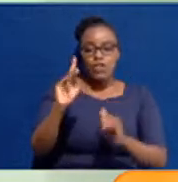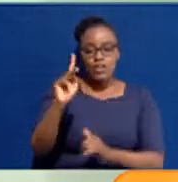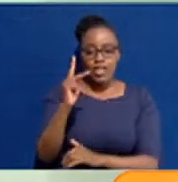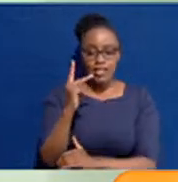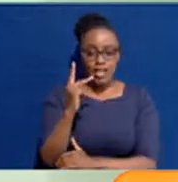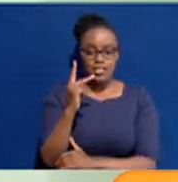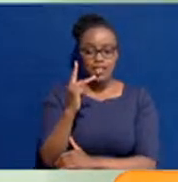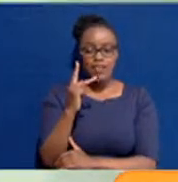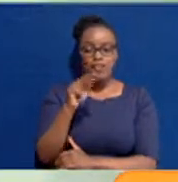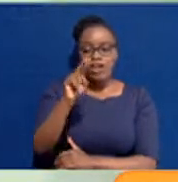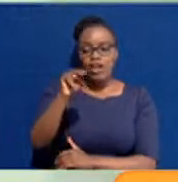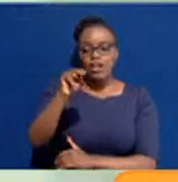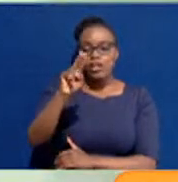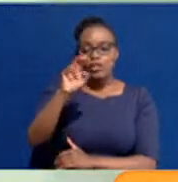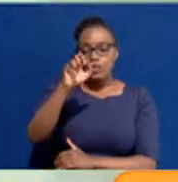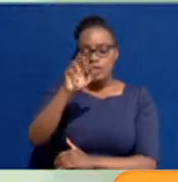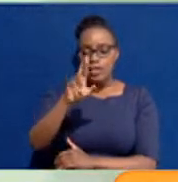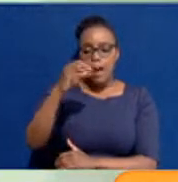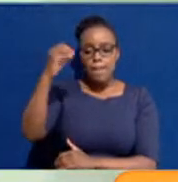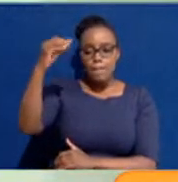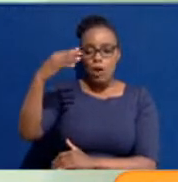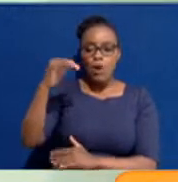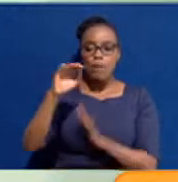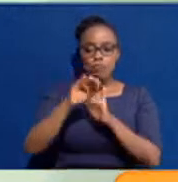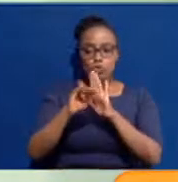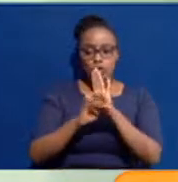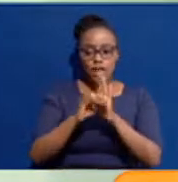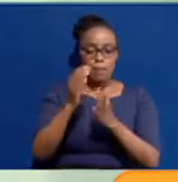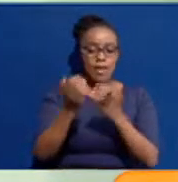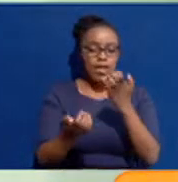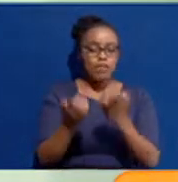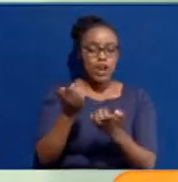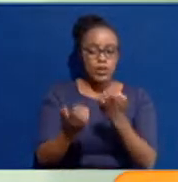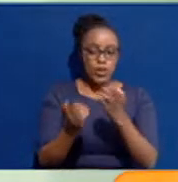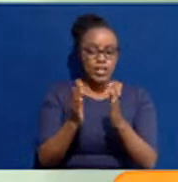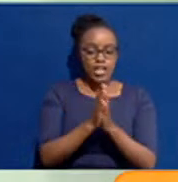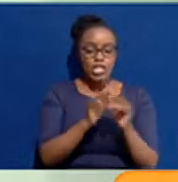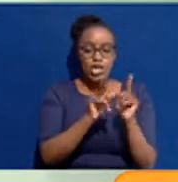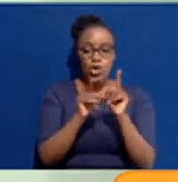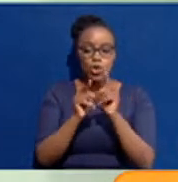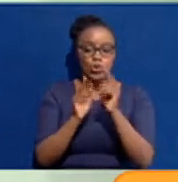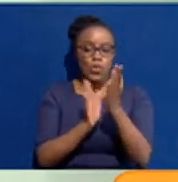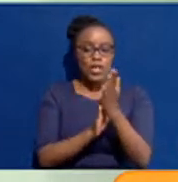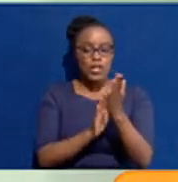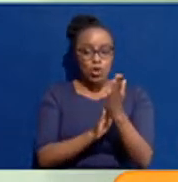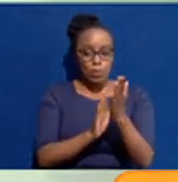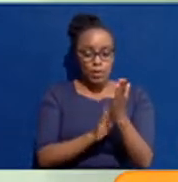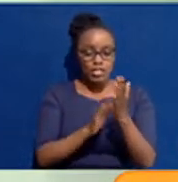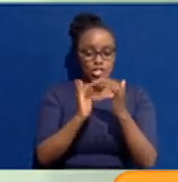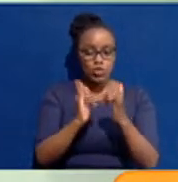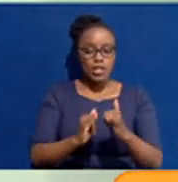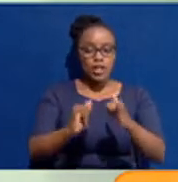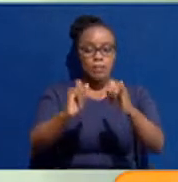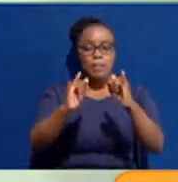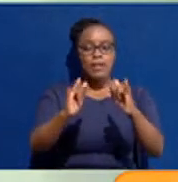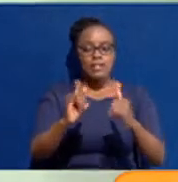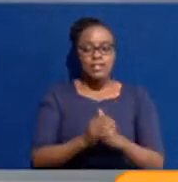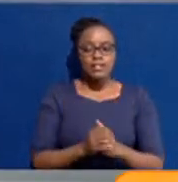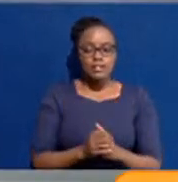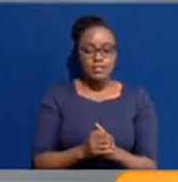Kenya's nuclear power program are evaluated and recommendations implemented.